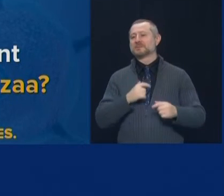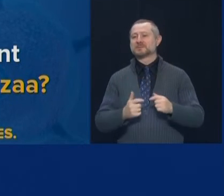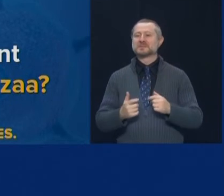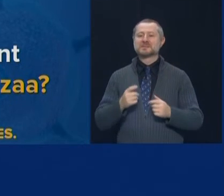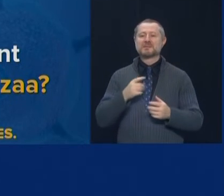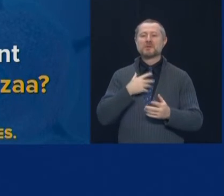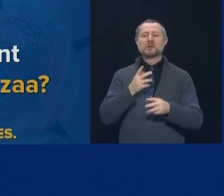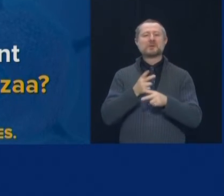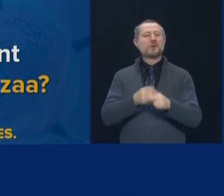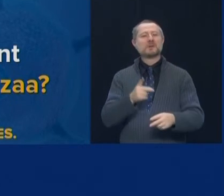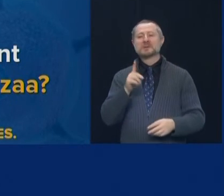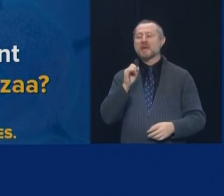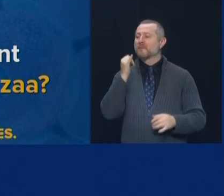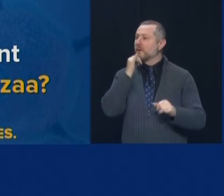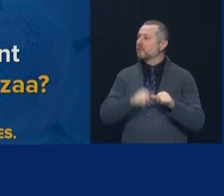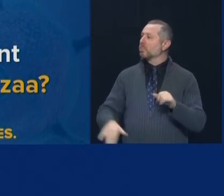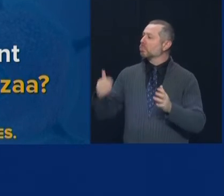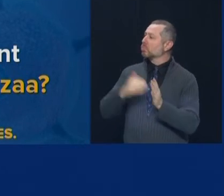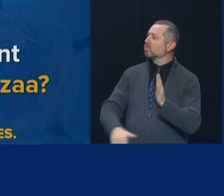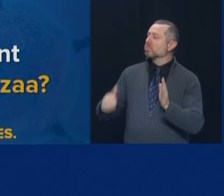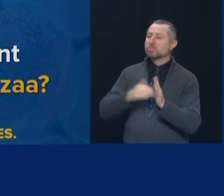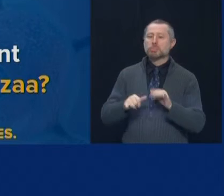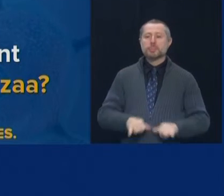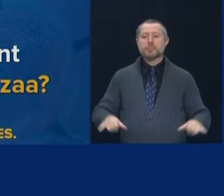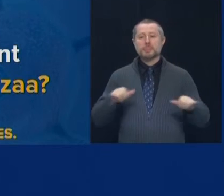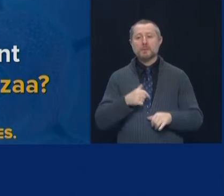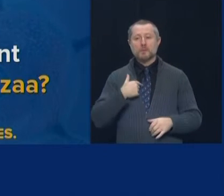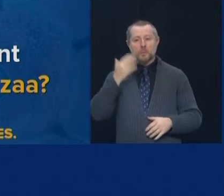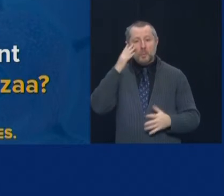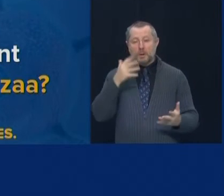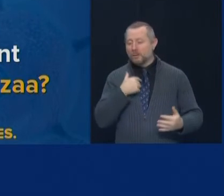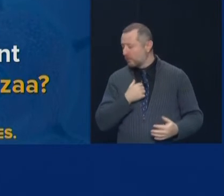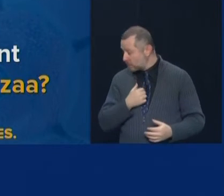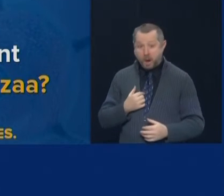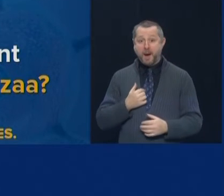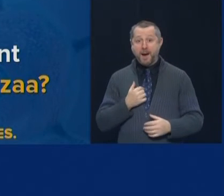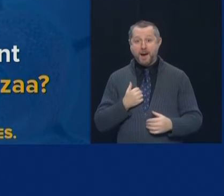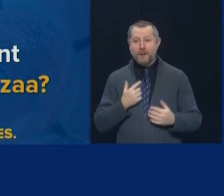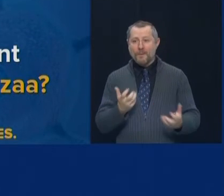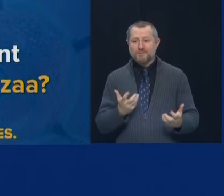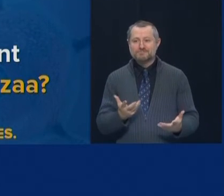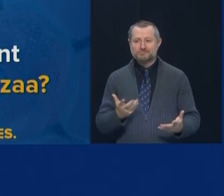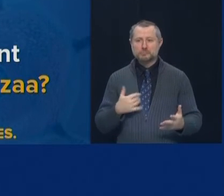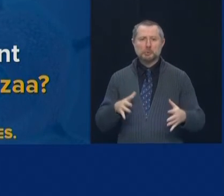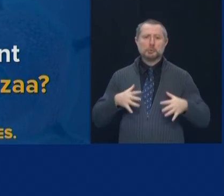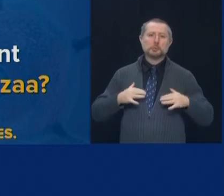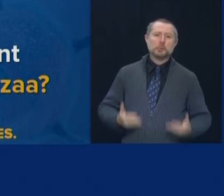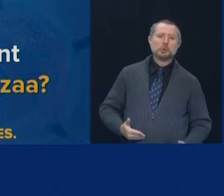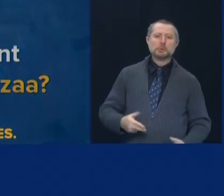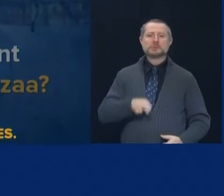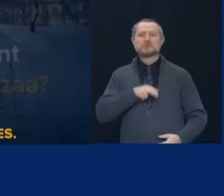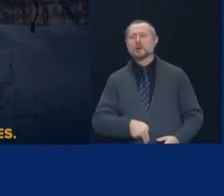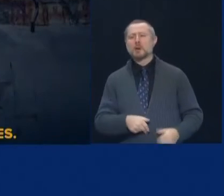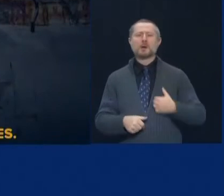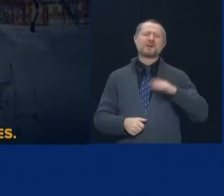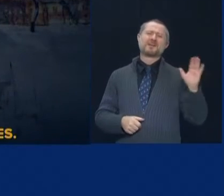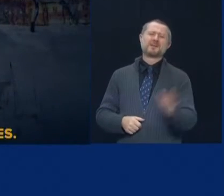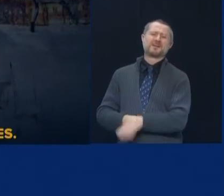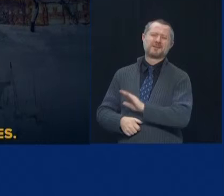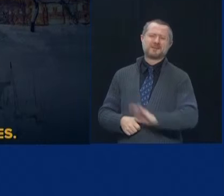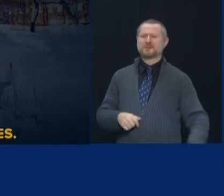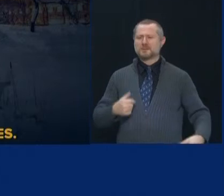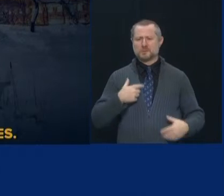gifts. Person can't figure out what to get you. What did they get you? A sweater or a tie. No sweaters or ties.